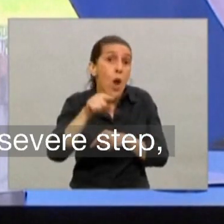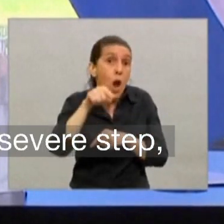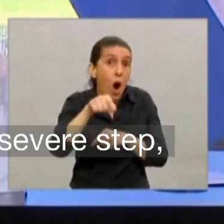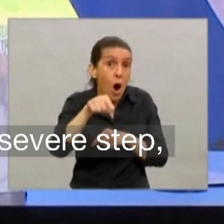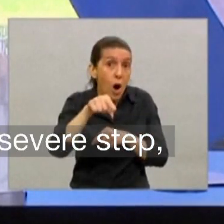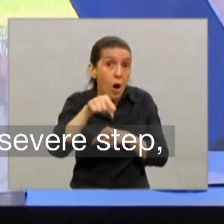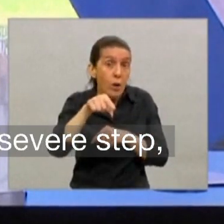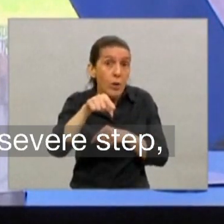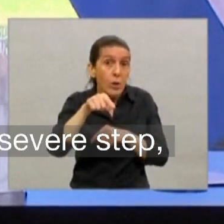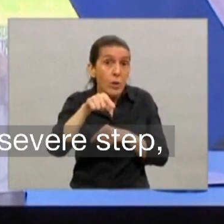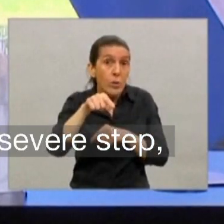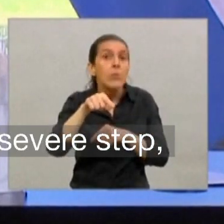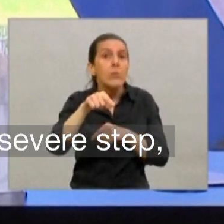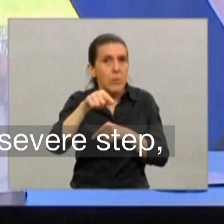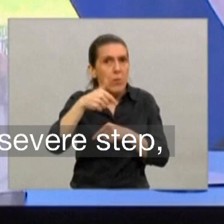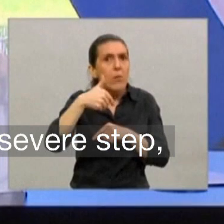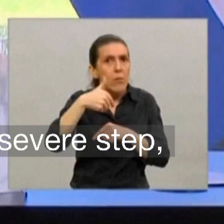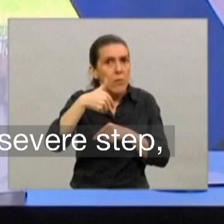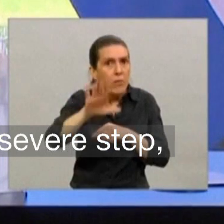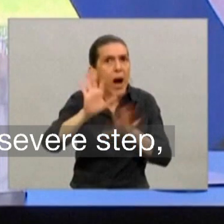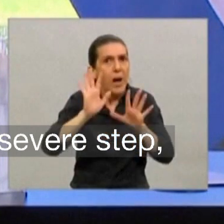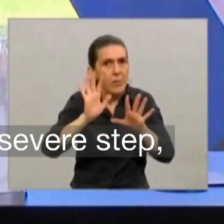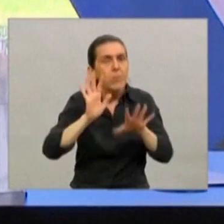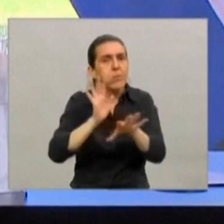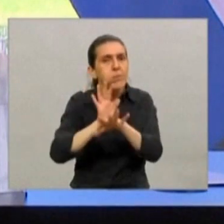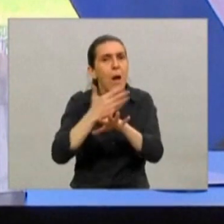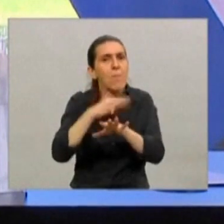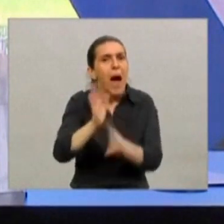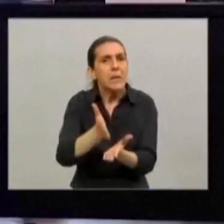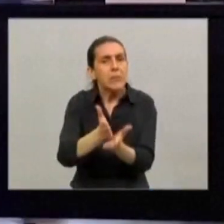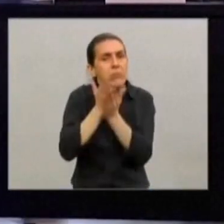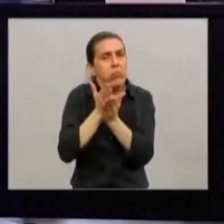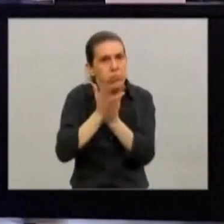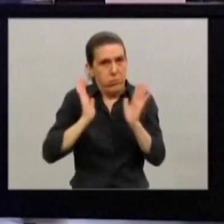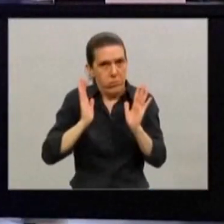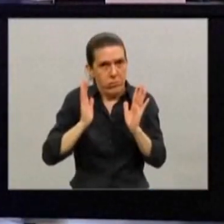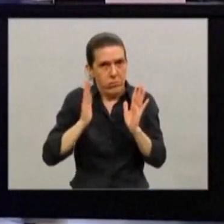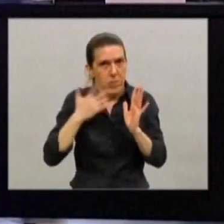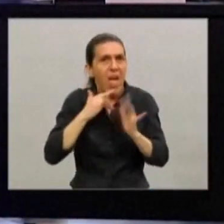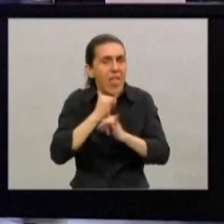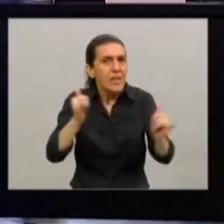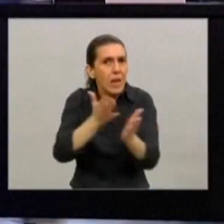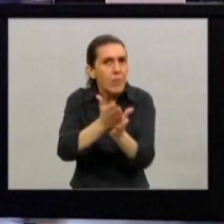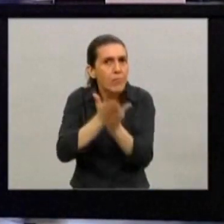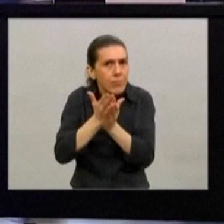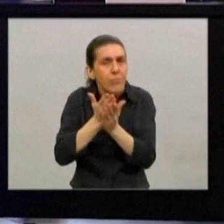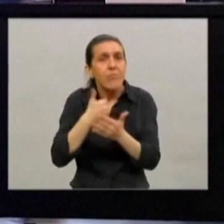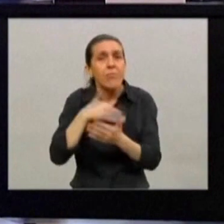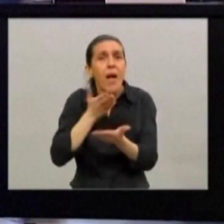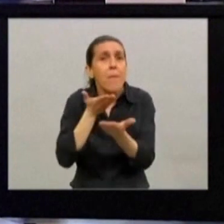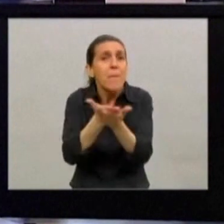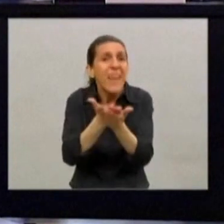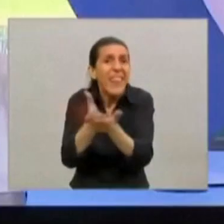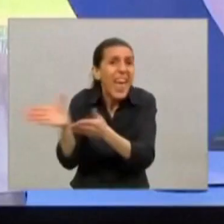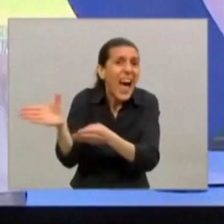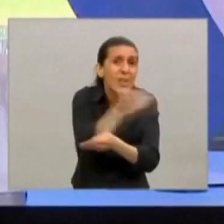vamos a dar un paso más severo. Vamos a pedirles a todos